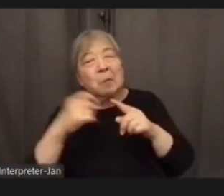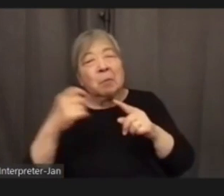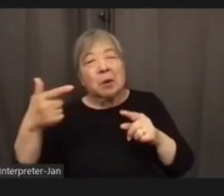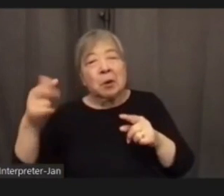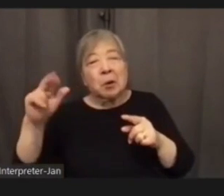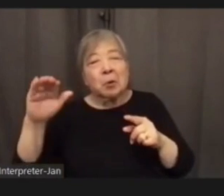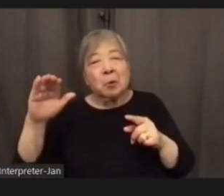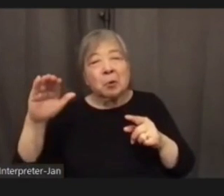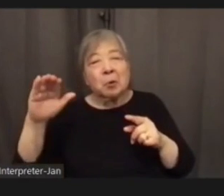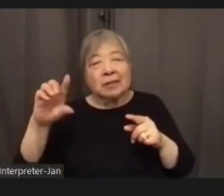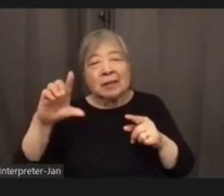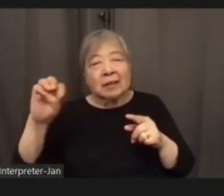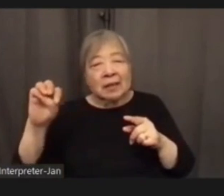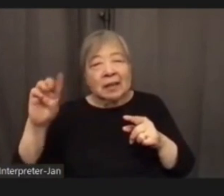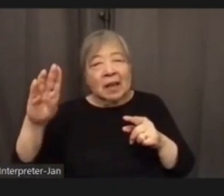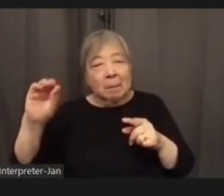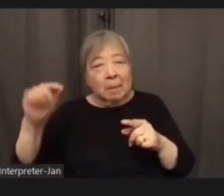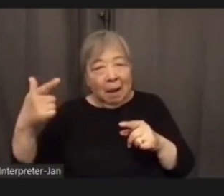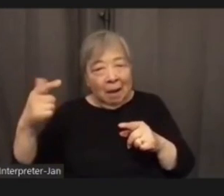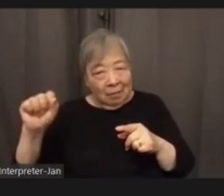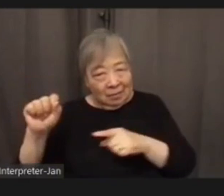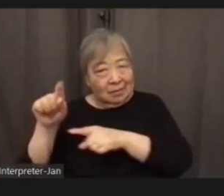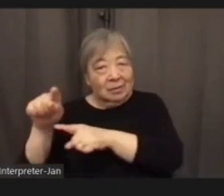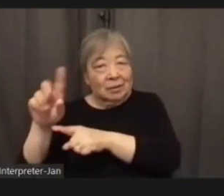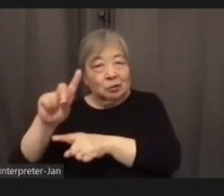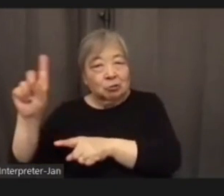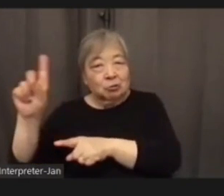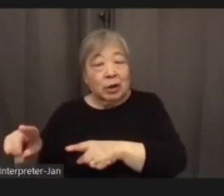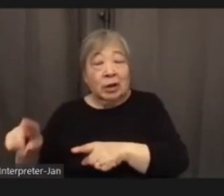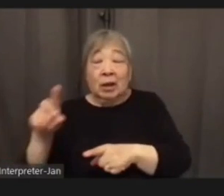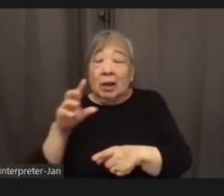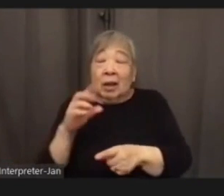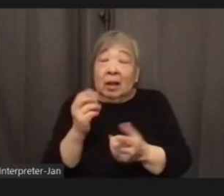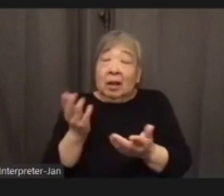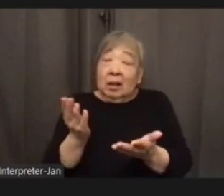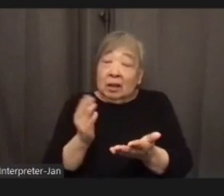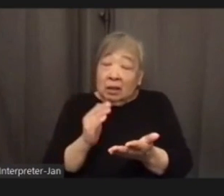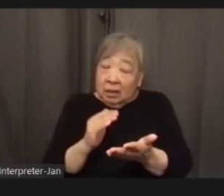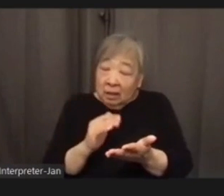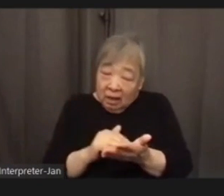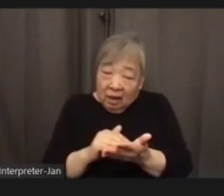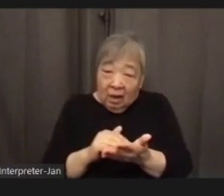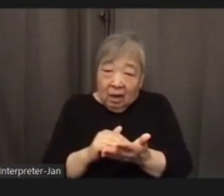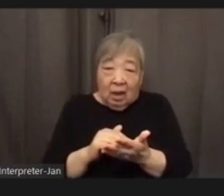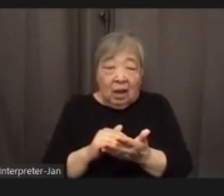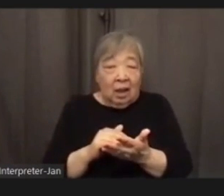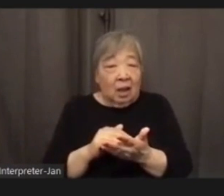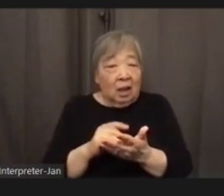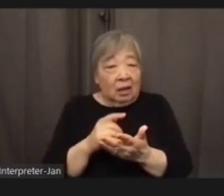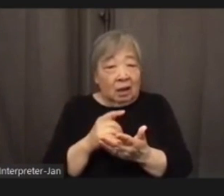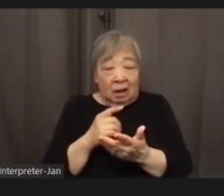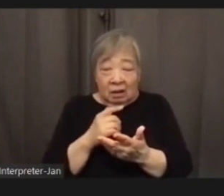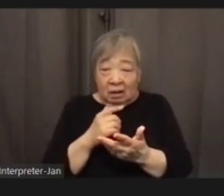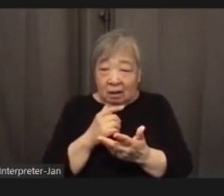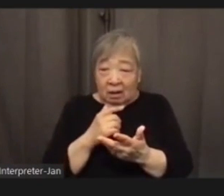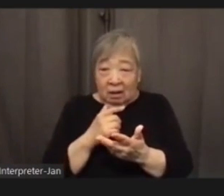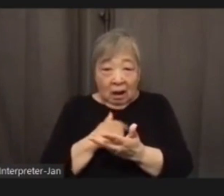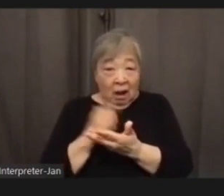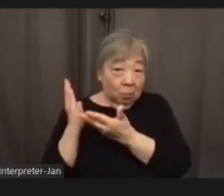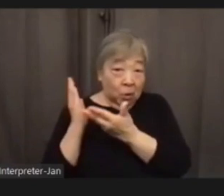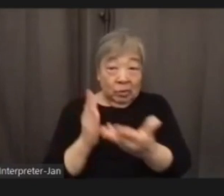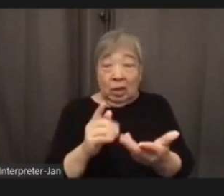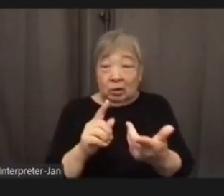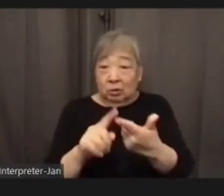and being in Detroit. And again, I I brought that into Fandango